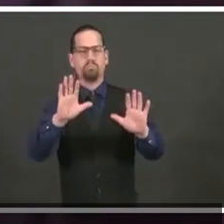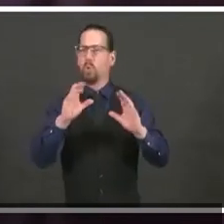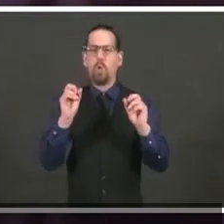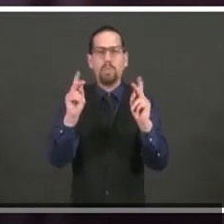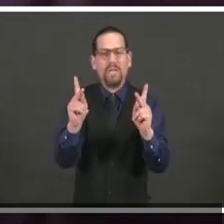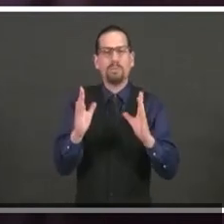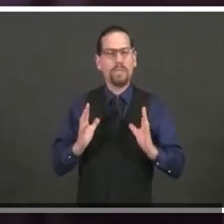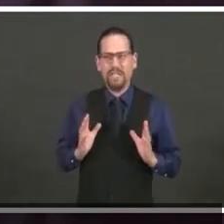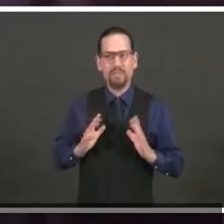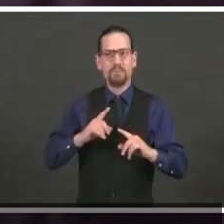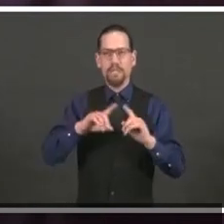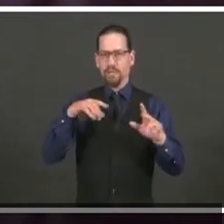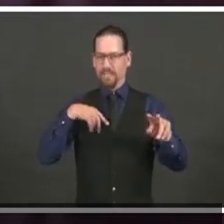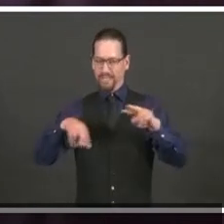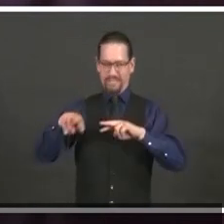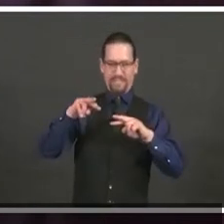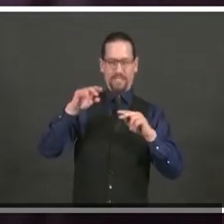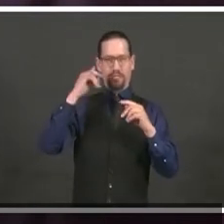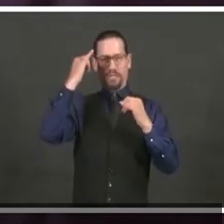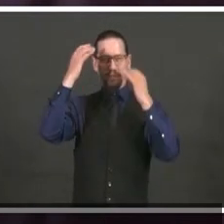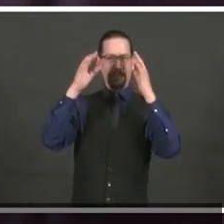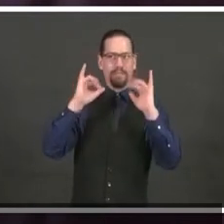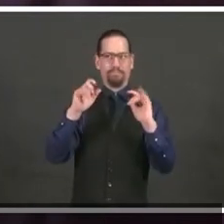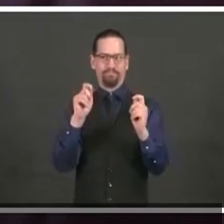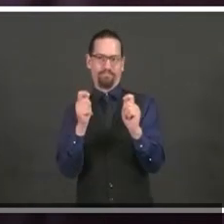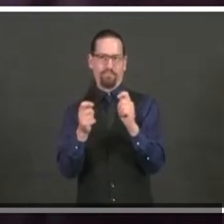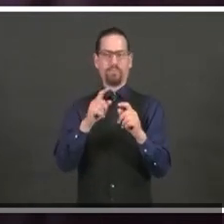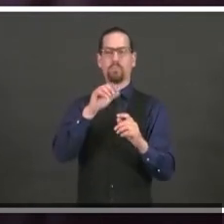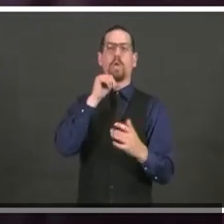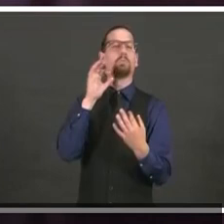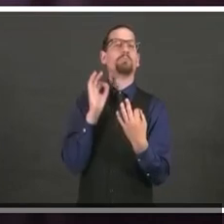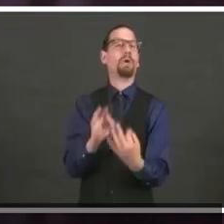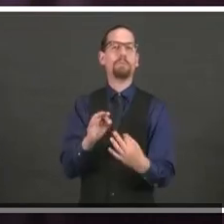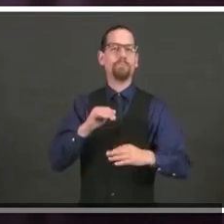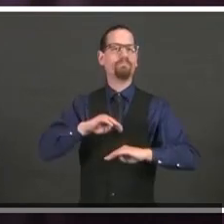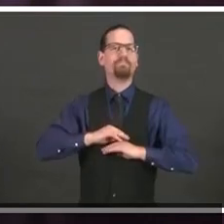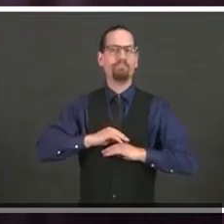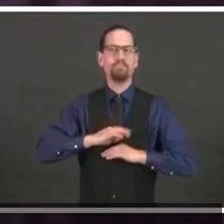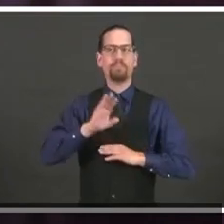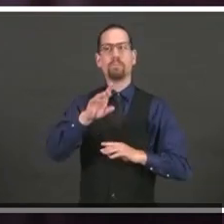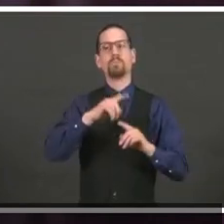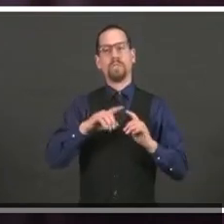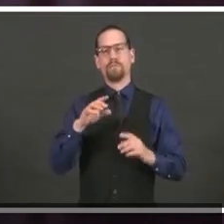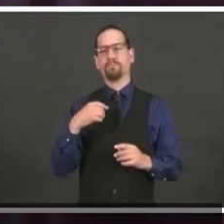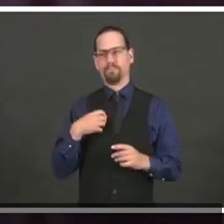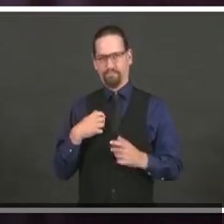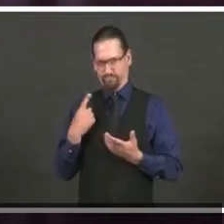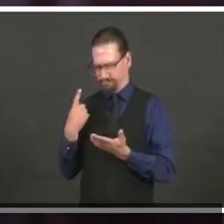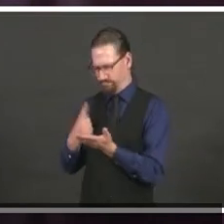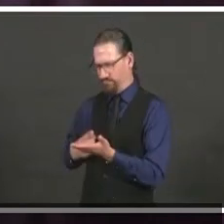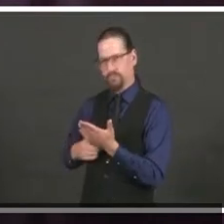line, but I understand it was far from ideal, and so I want you to know we have